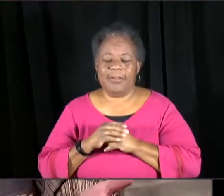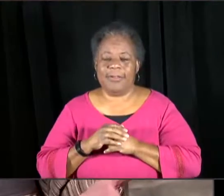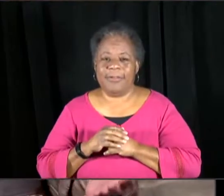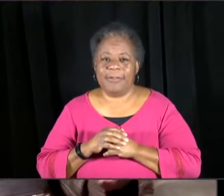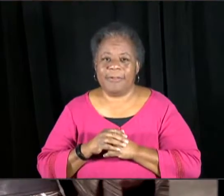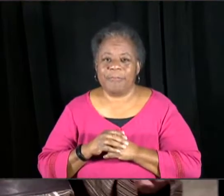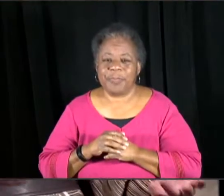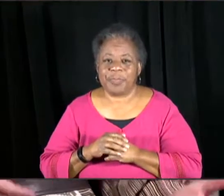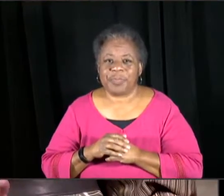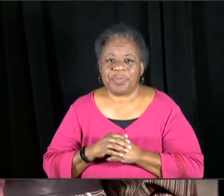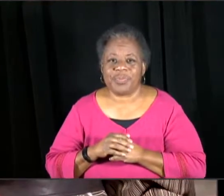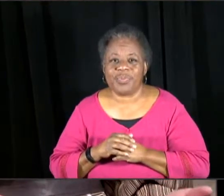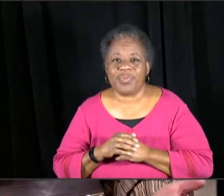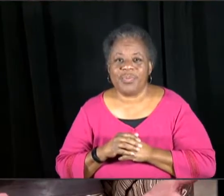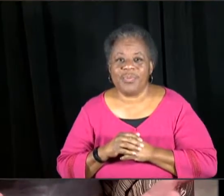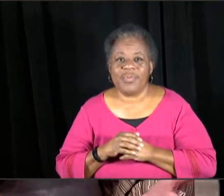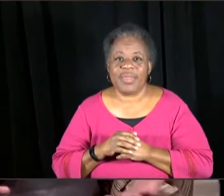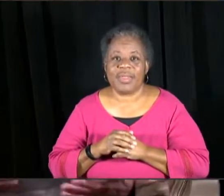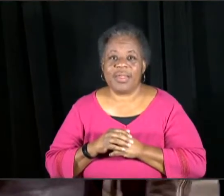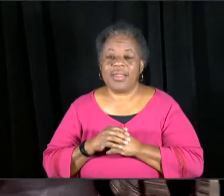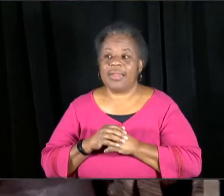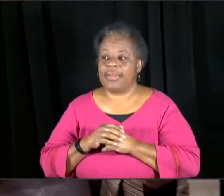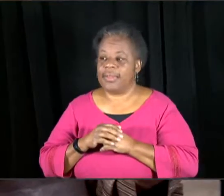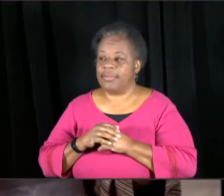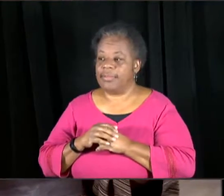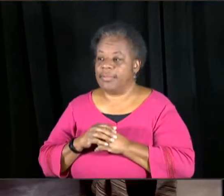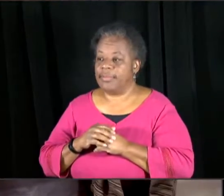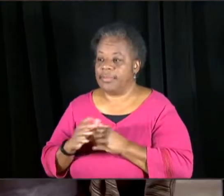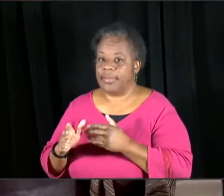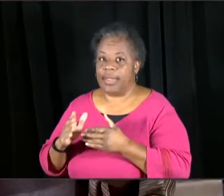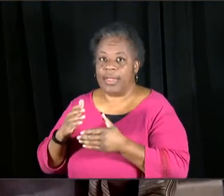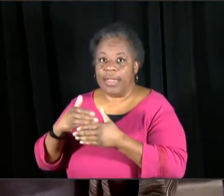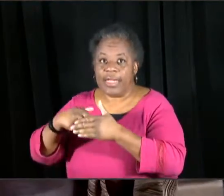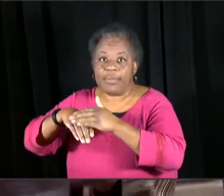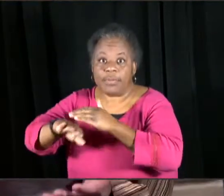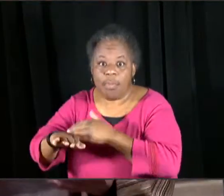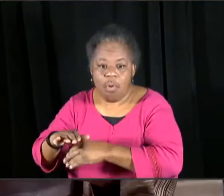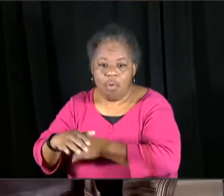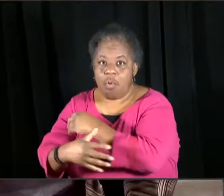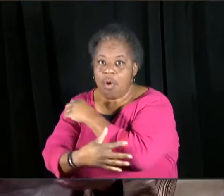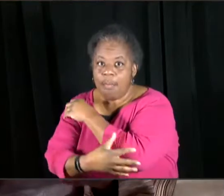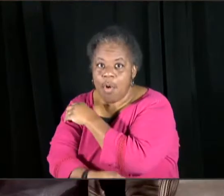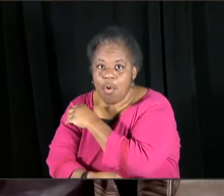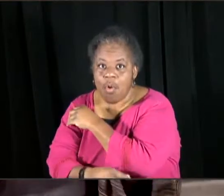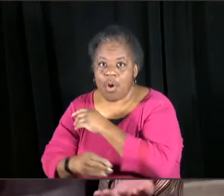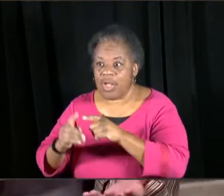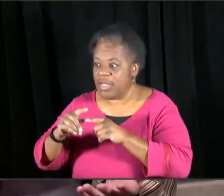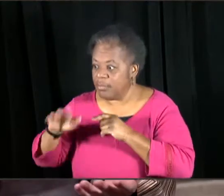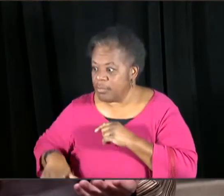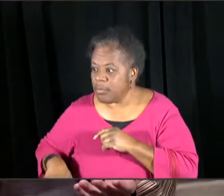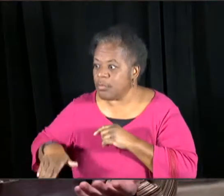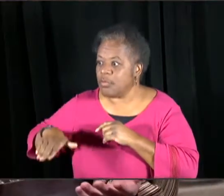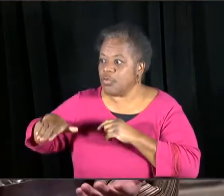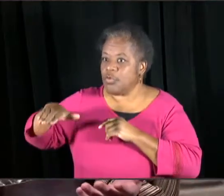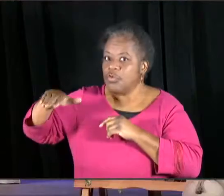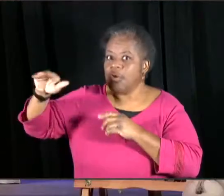In one generation, he had gone from poverty to revolutionizing the way his people thought about God and